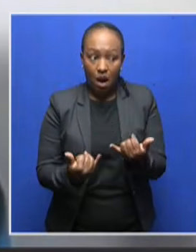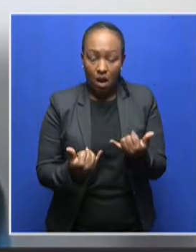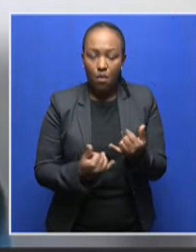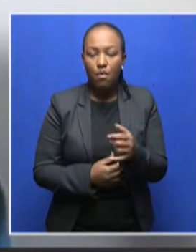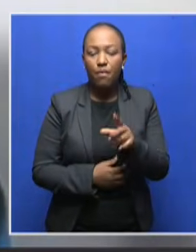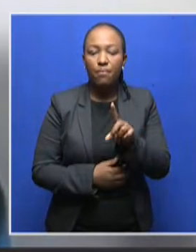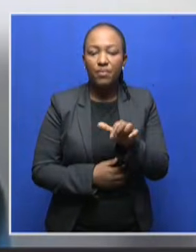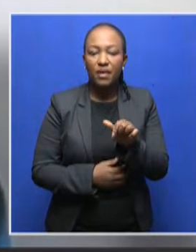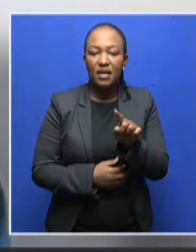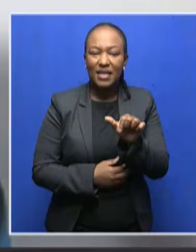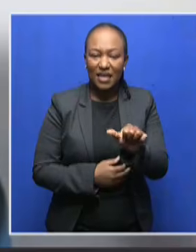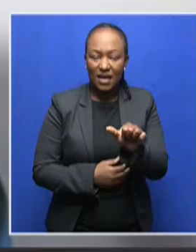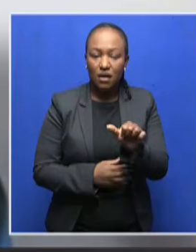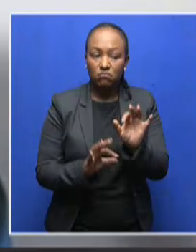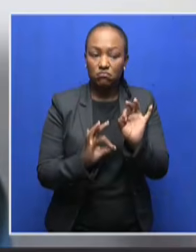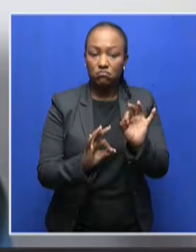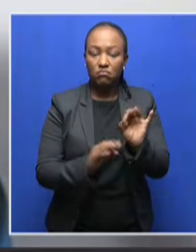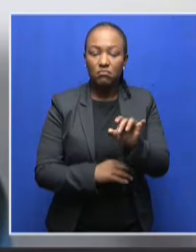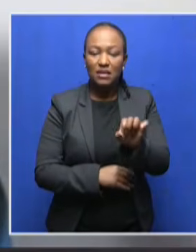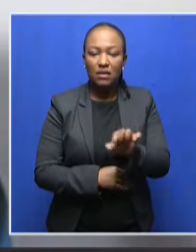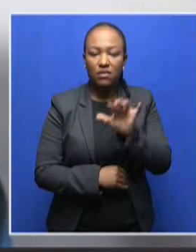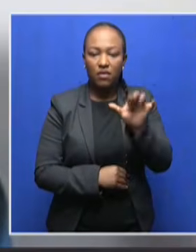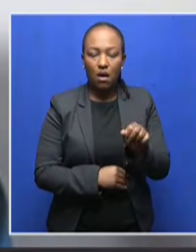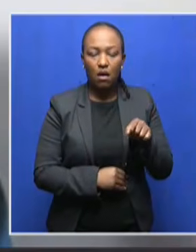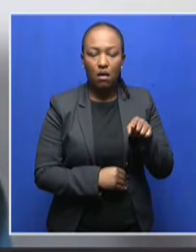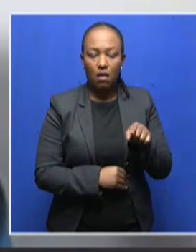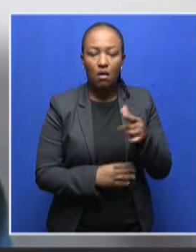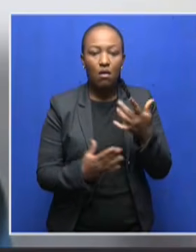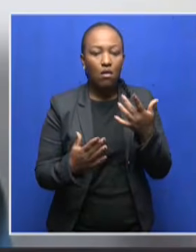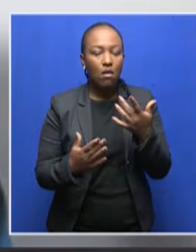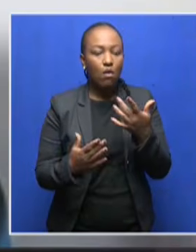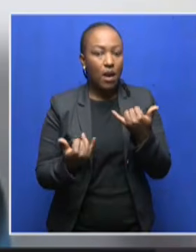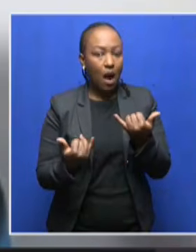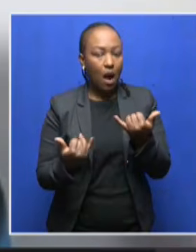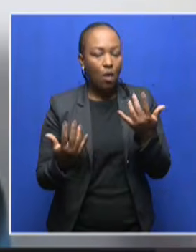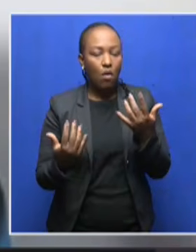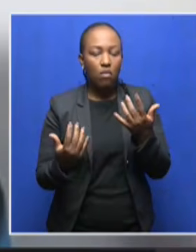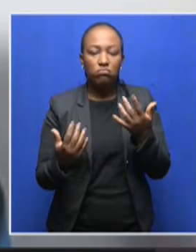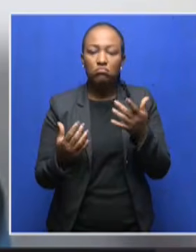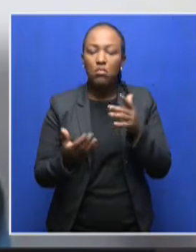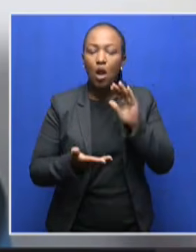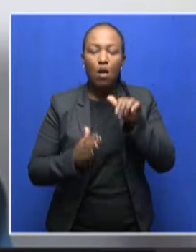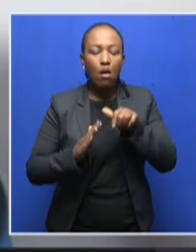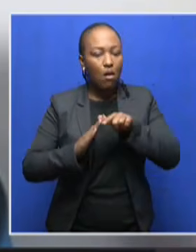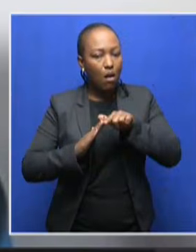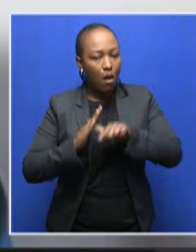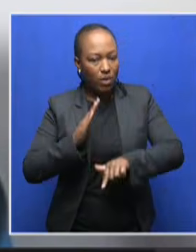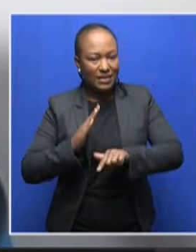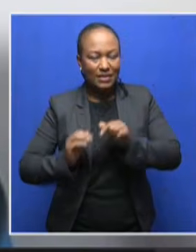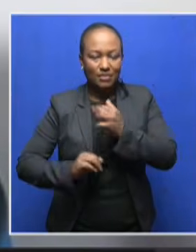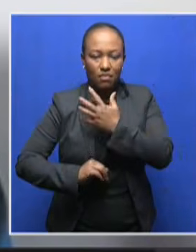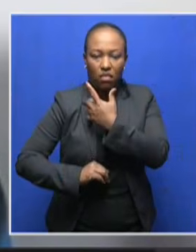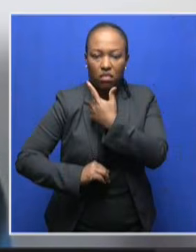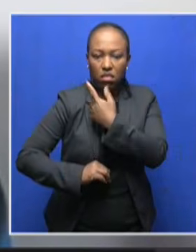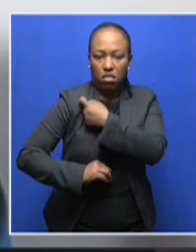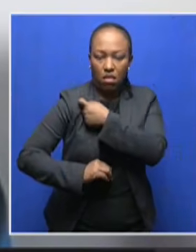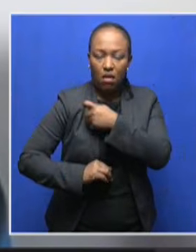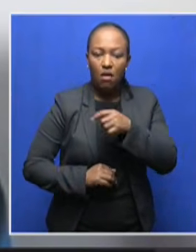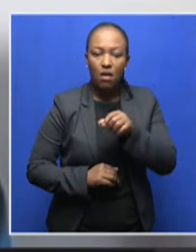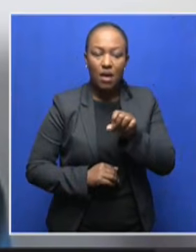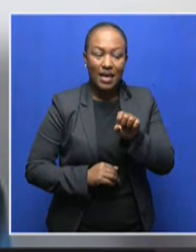South Africa as being one of the places with the lowest immunization rates, not just in Southern Africa, but